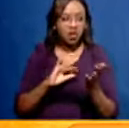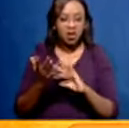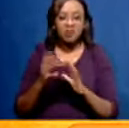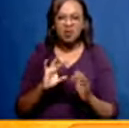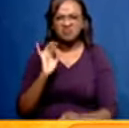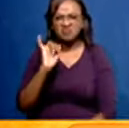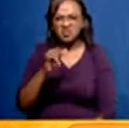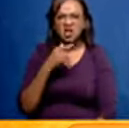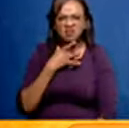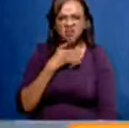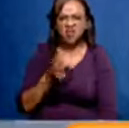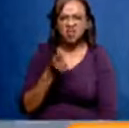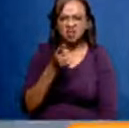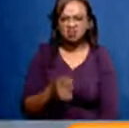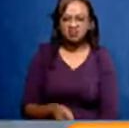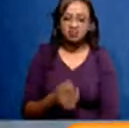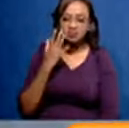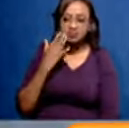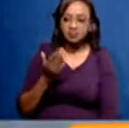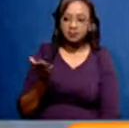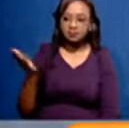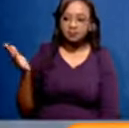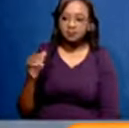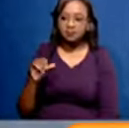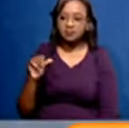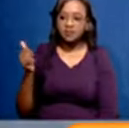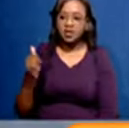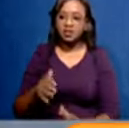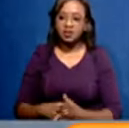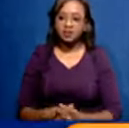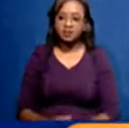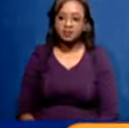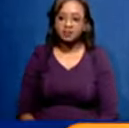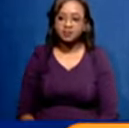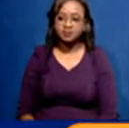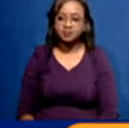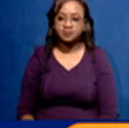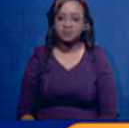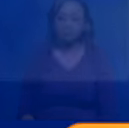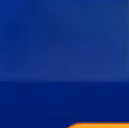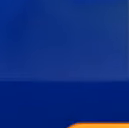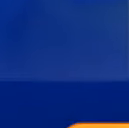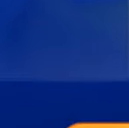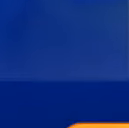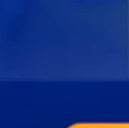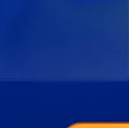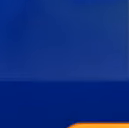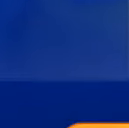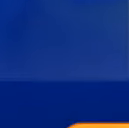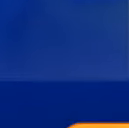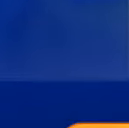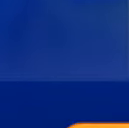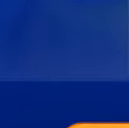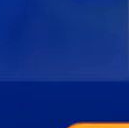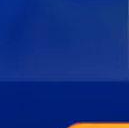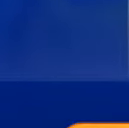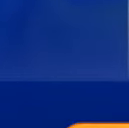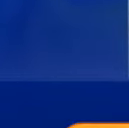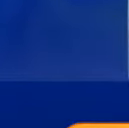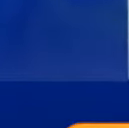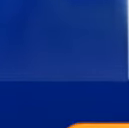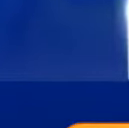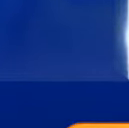like that. Yeah. I like that. Tsitati George says, ask the Chancellor how he is going to guarantee that the Global